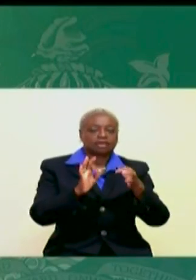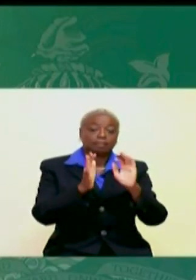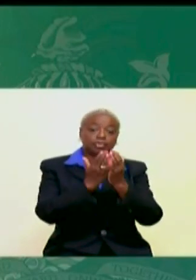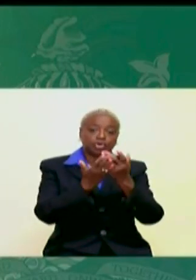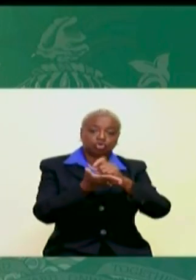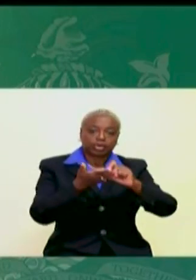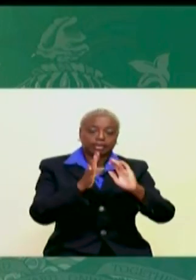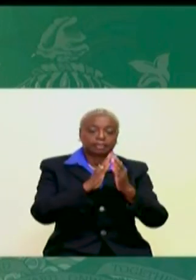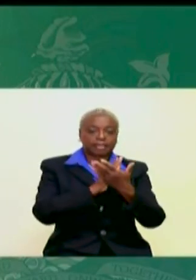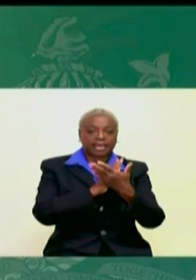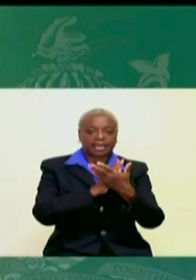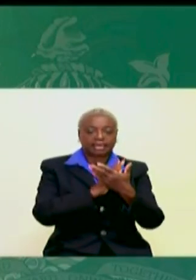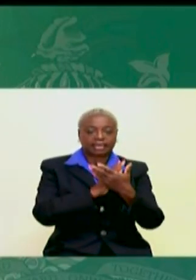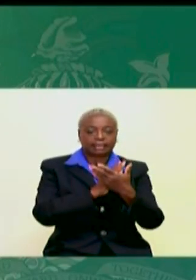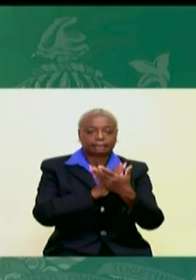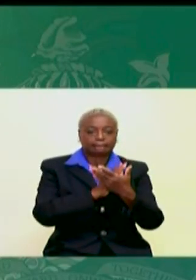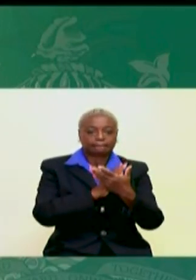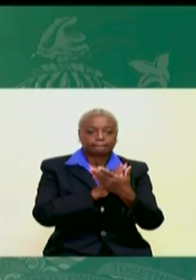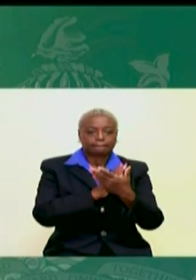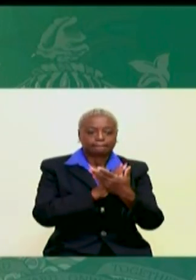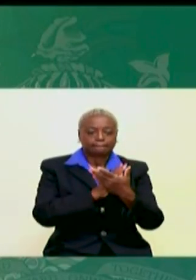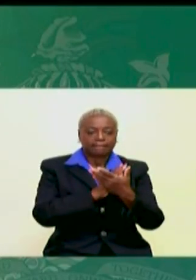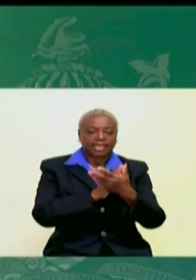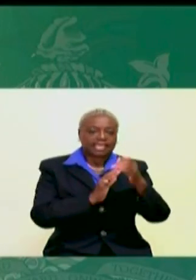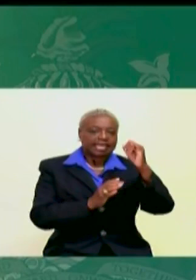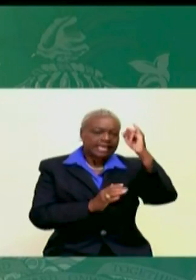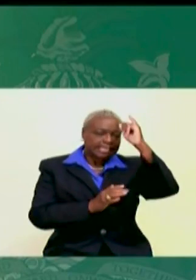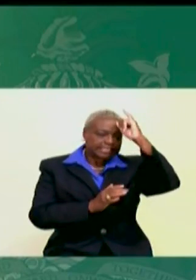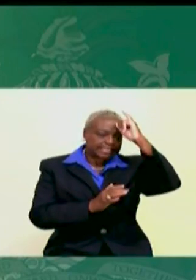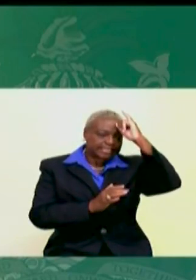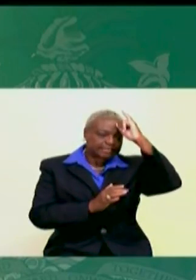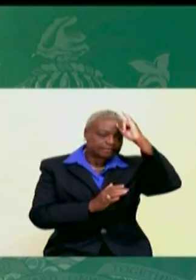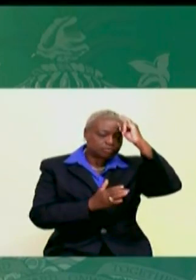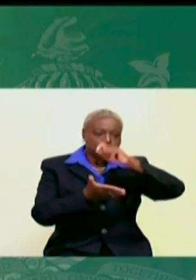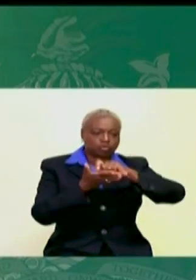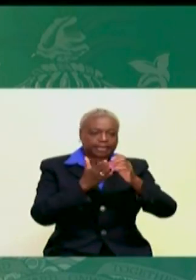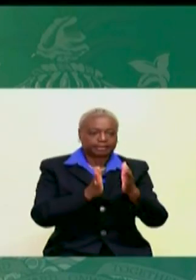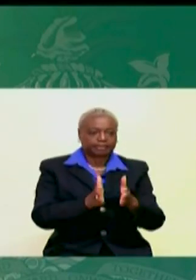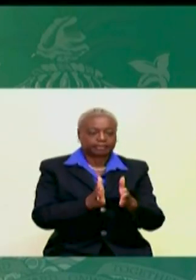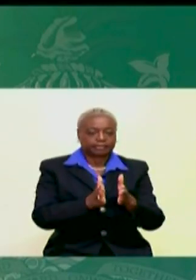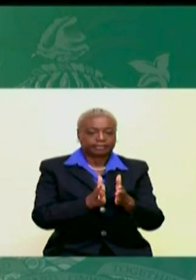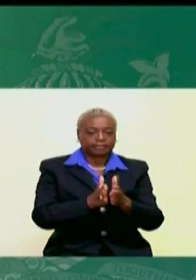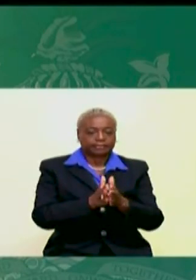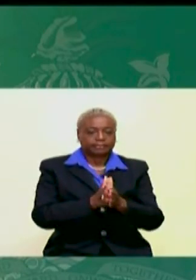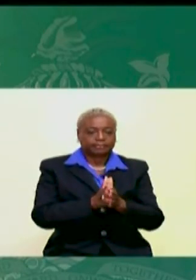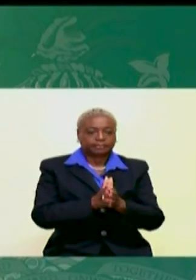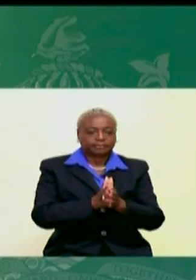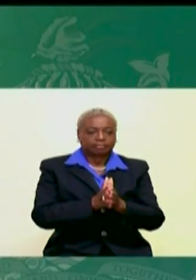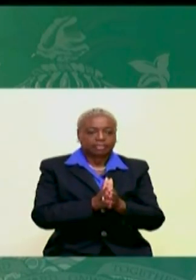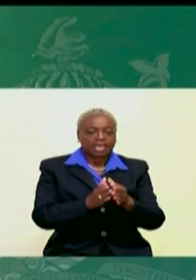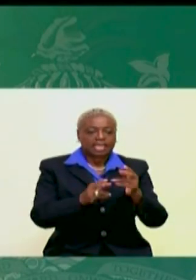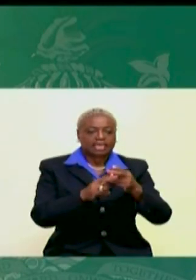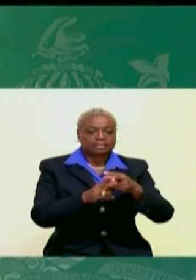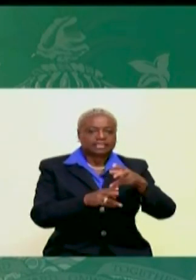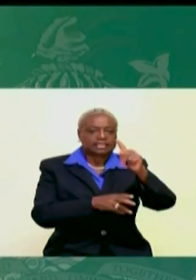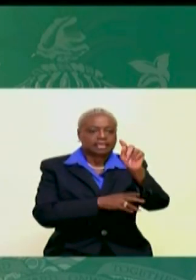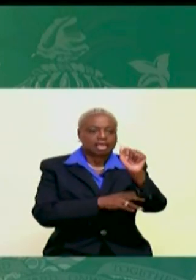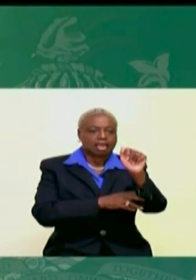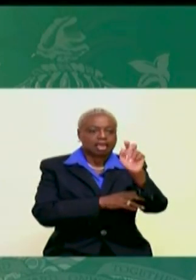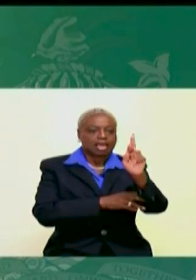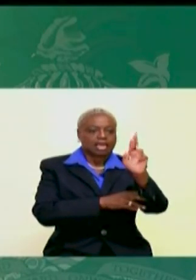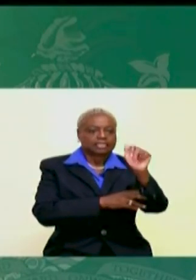by an Indian journalist, an investigative journalist. Her name is Tara